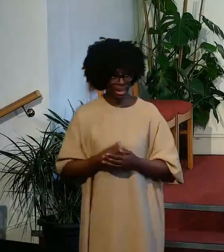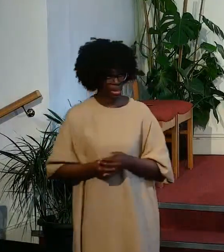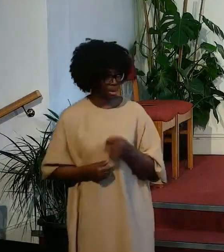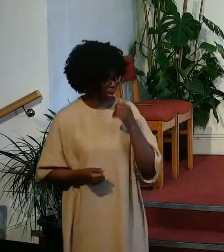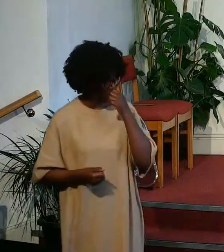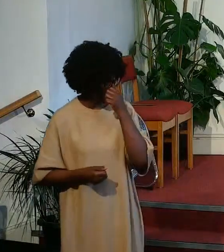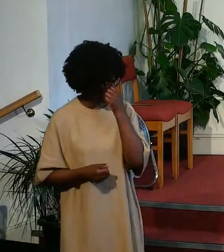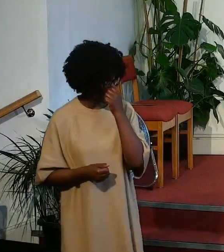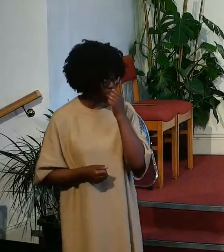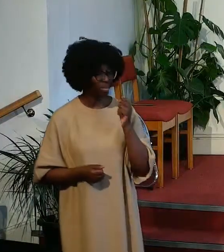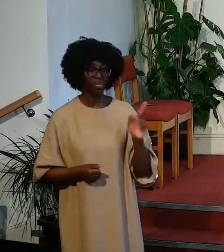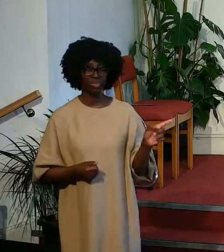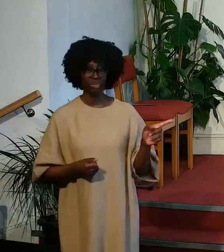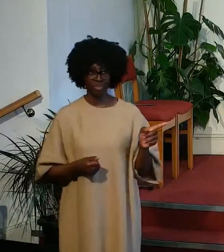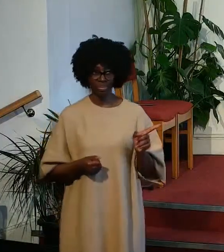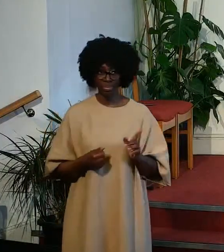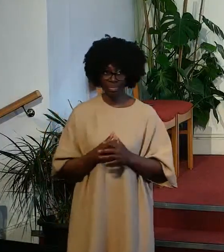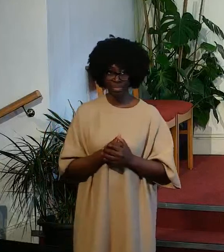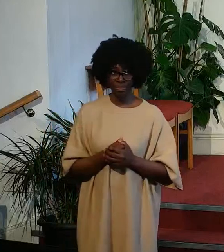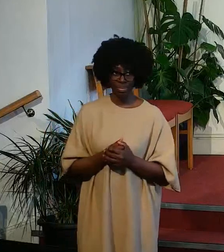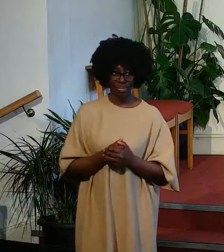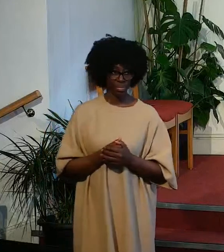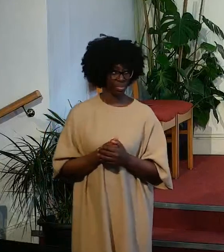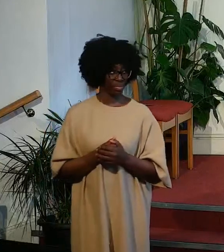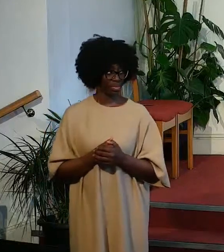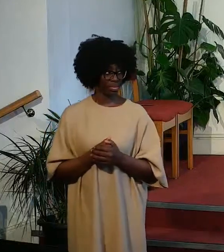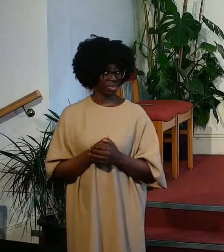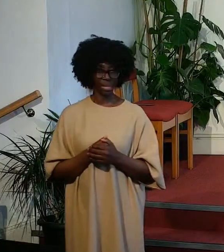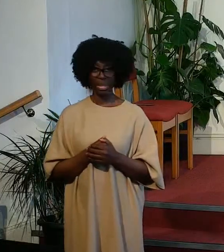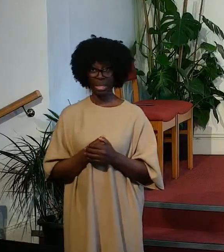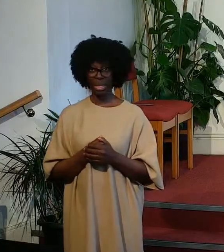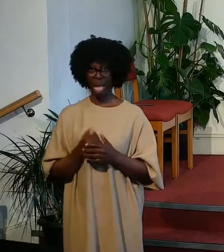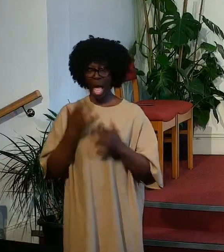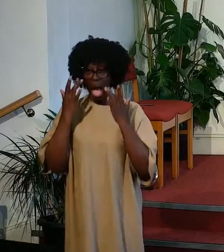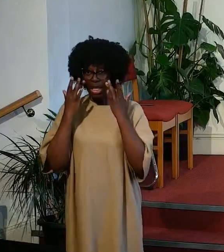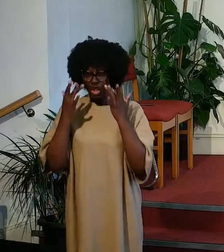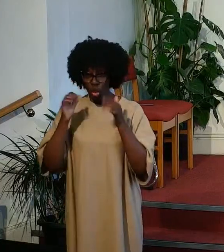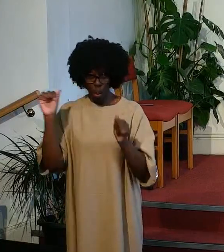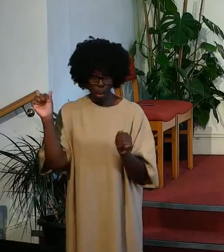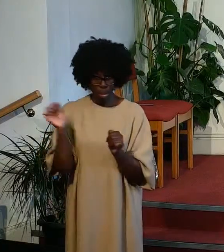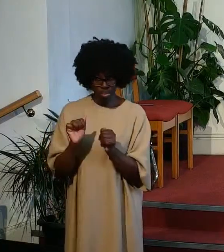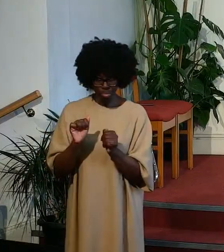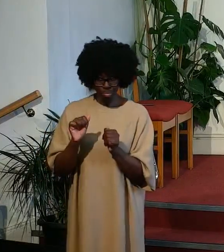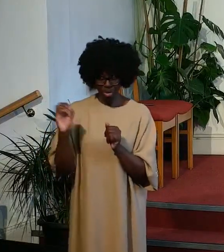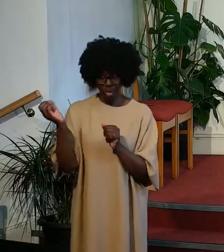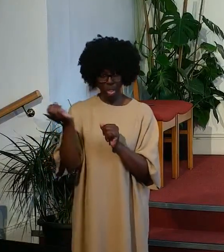Hi. Yeah, so I think I'd shown it briefly on the slides.